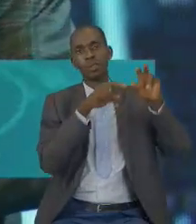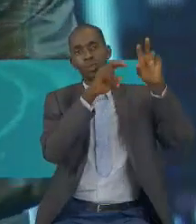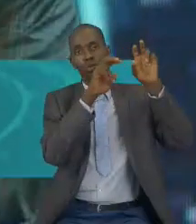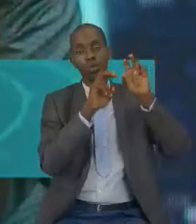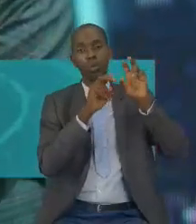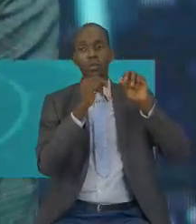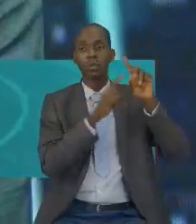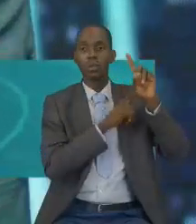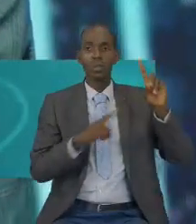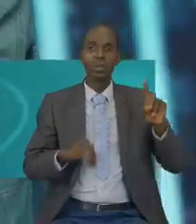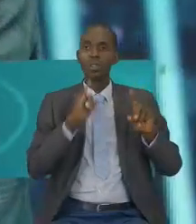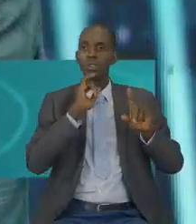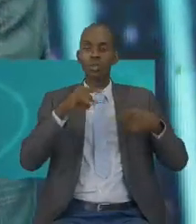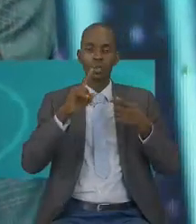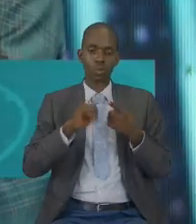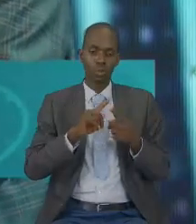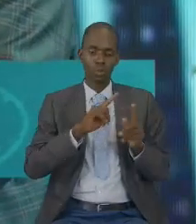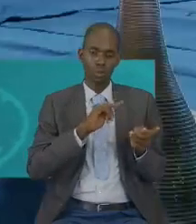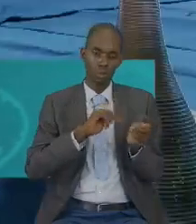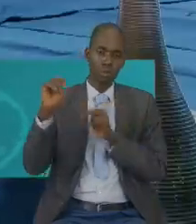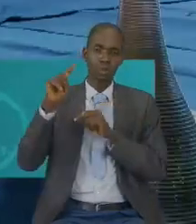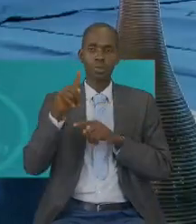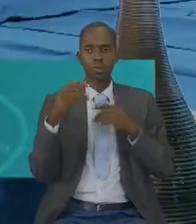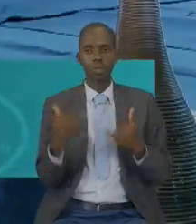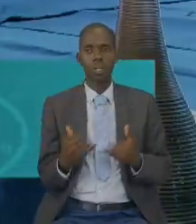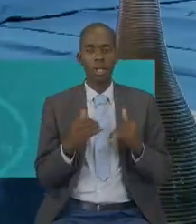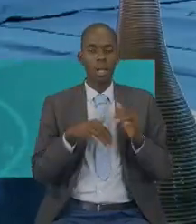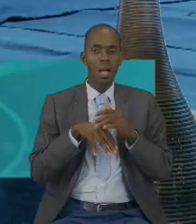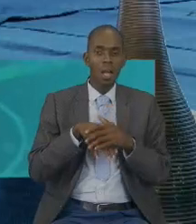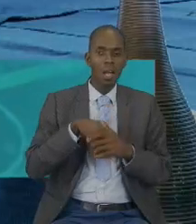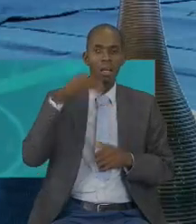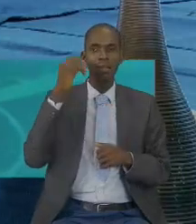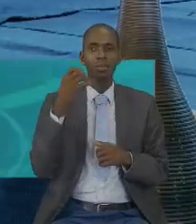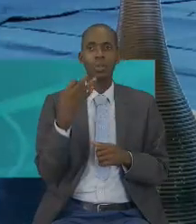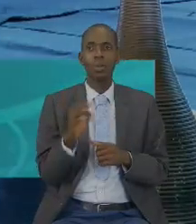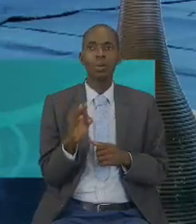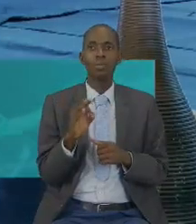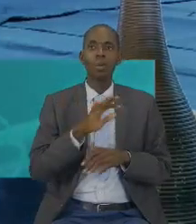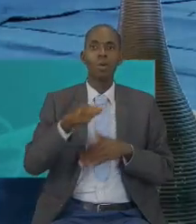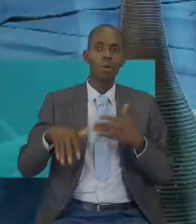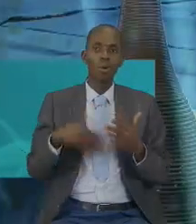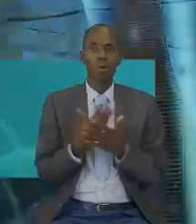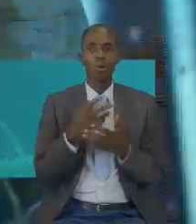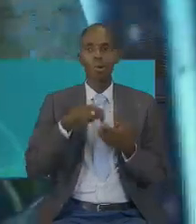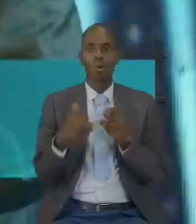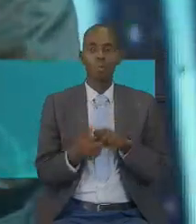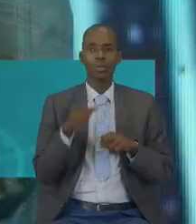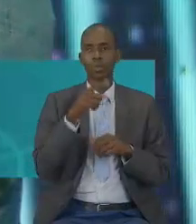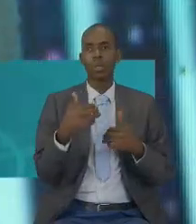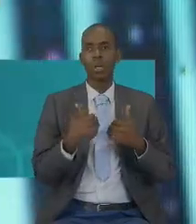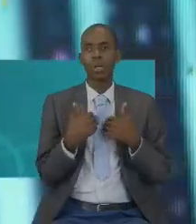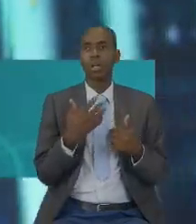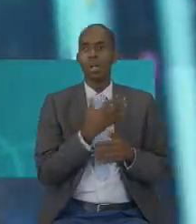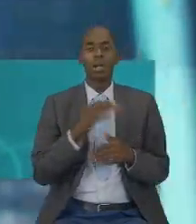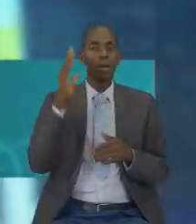Lord is going to translate you now out of all the problems you have, and is